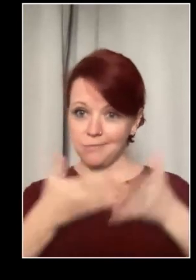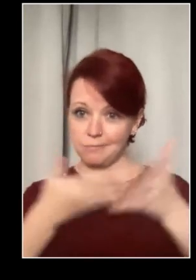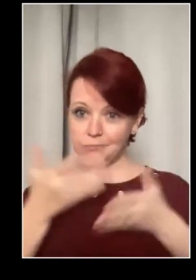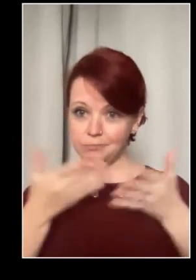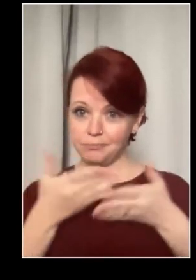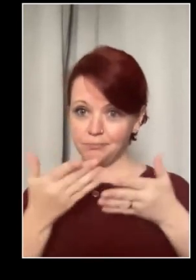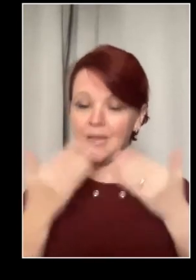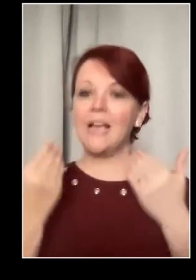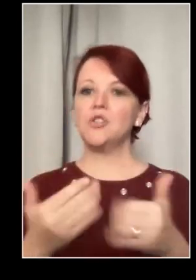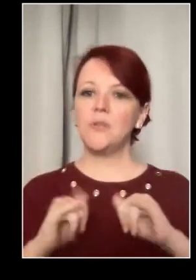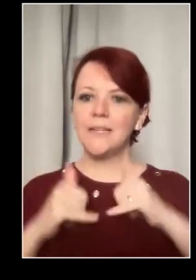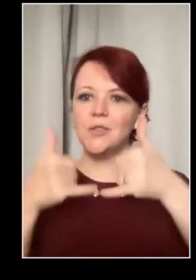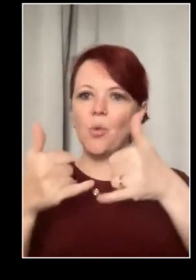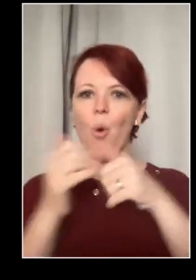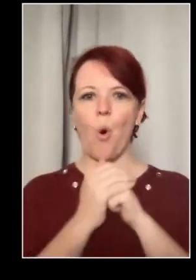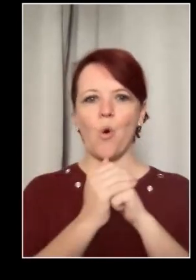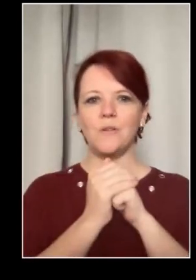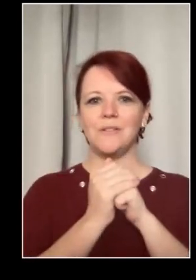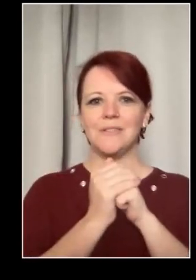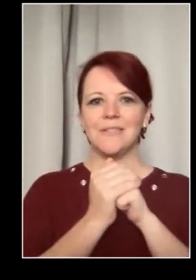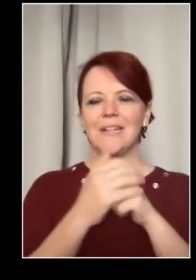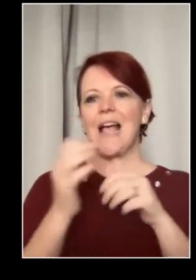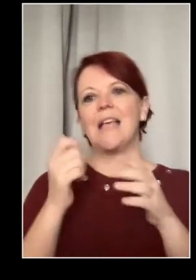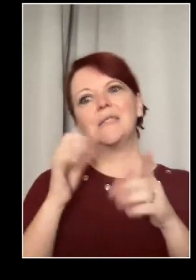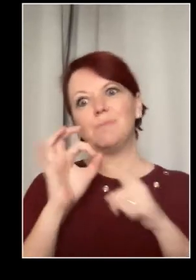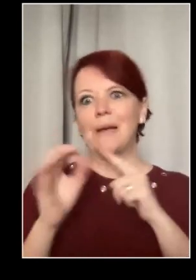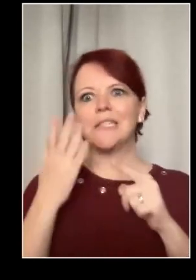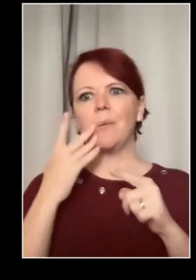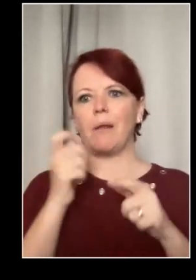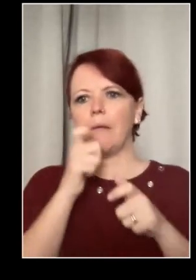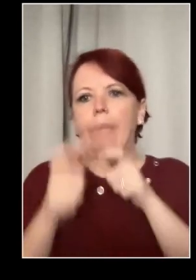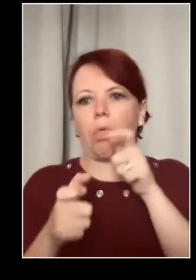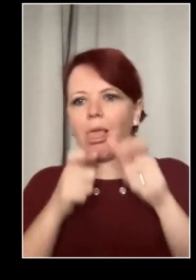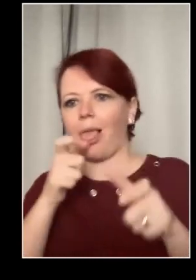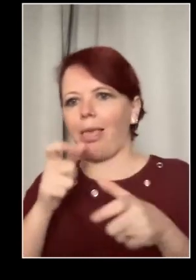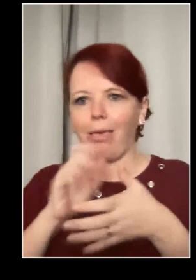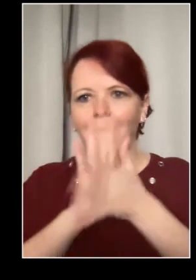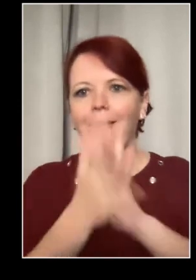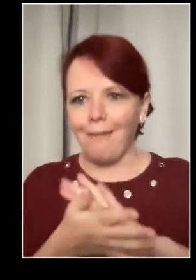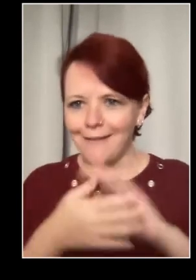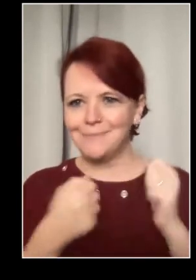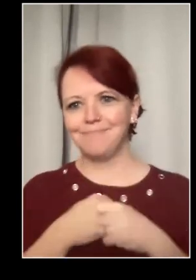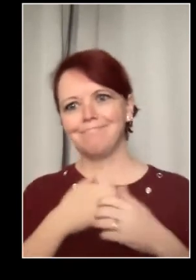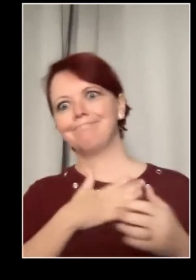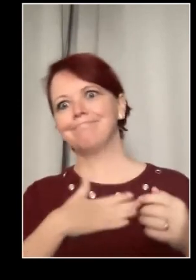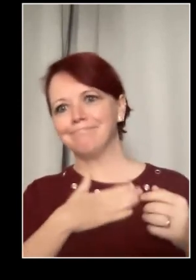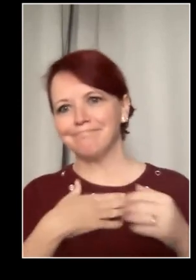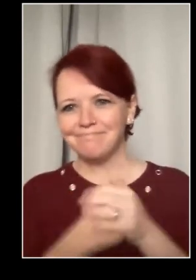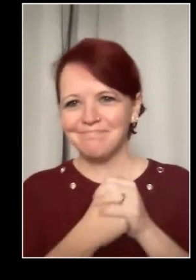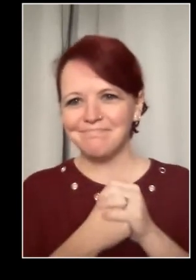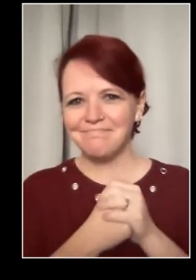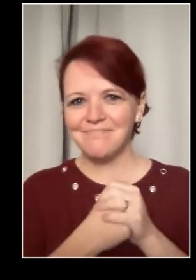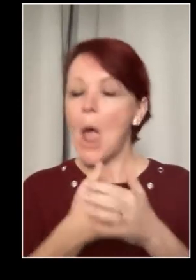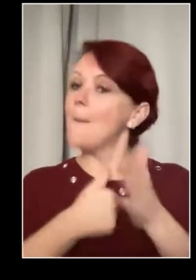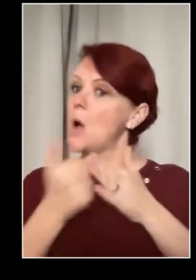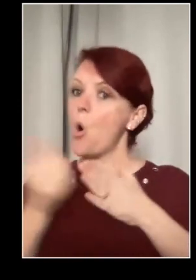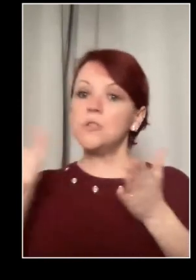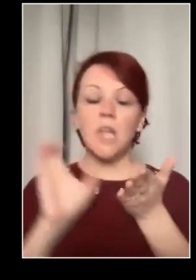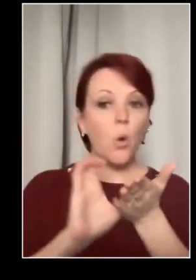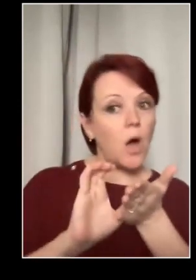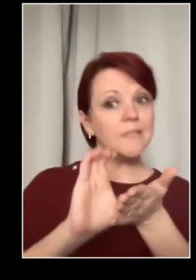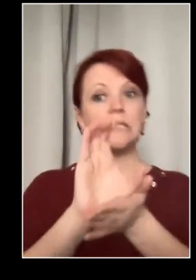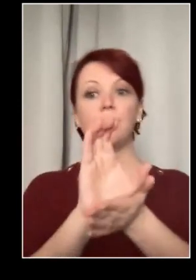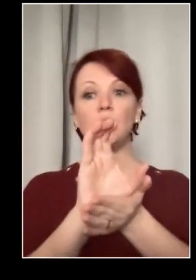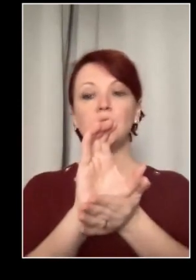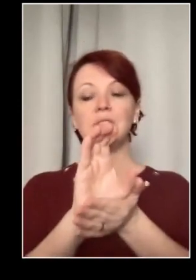ceremony, especially the parts where I stumble over the words. None of this would, of course, be possible without our sponsors. So thank you from us to